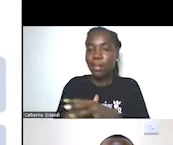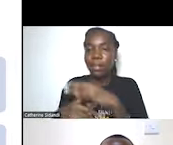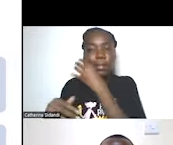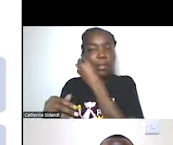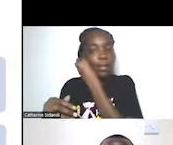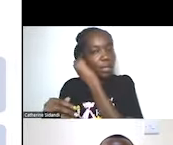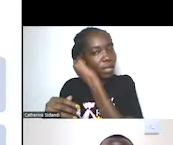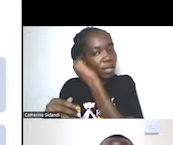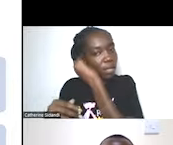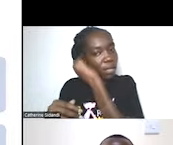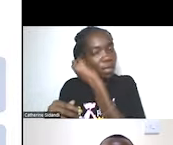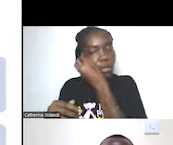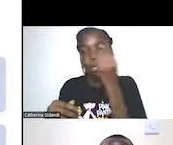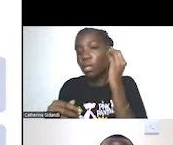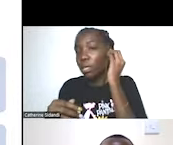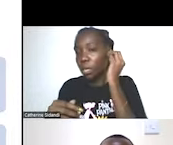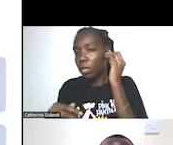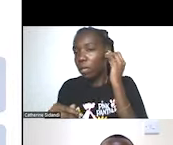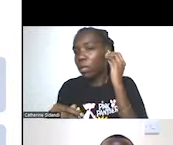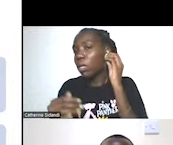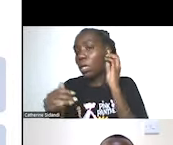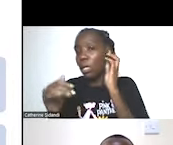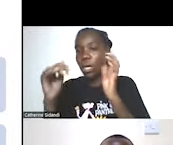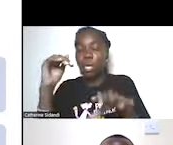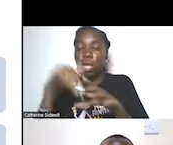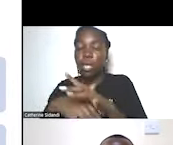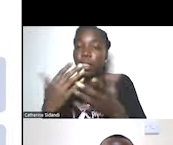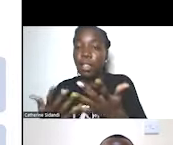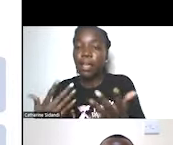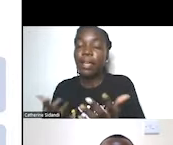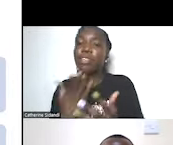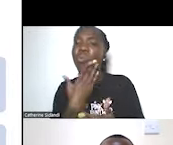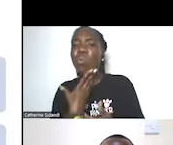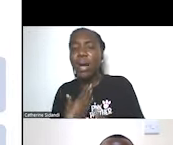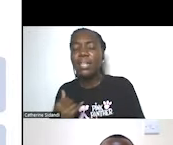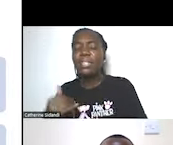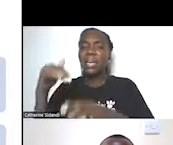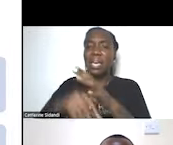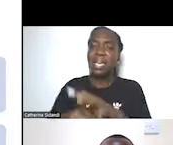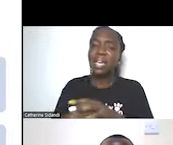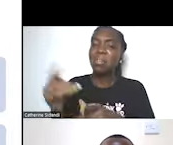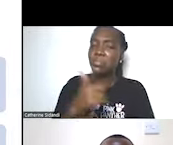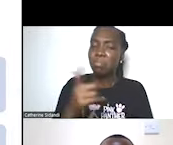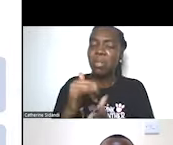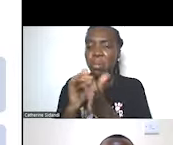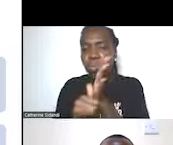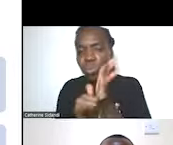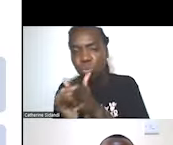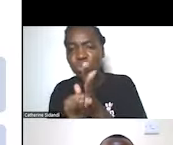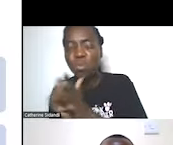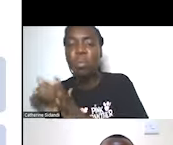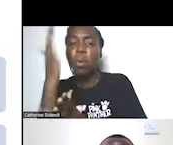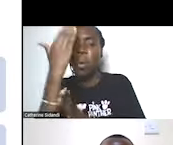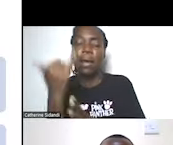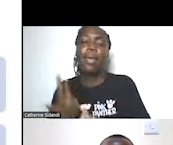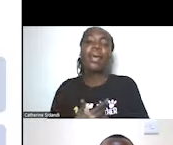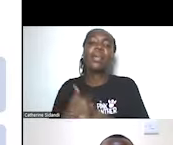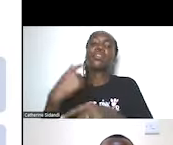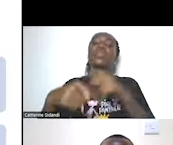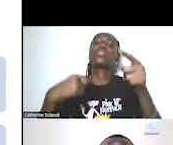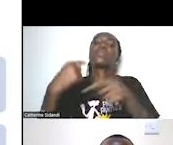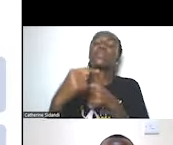product demand, or in the subscriptions on our website? Why did we trend this afternoon? So once we get